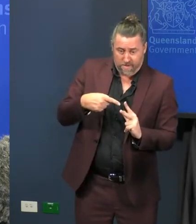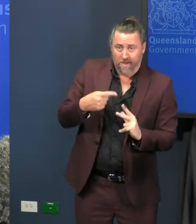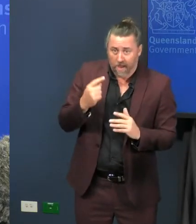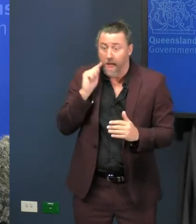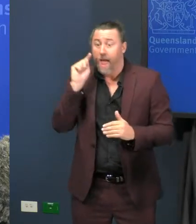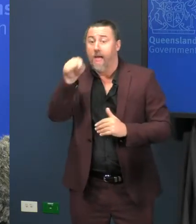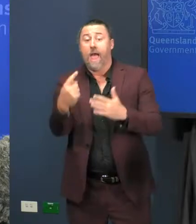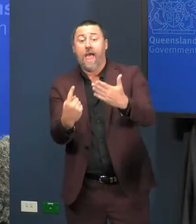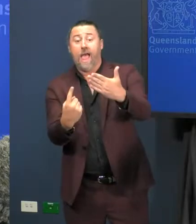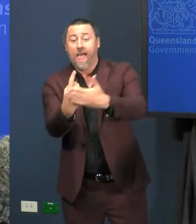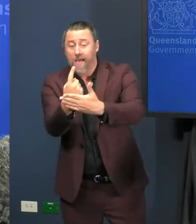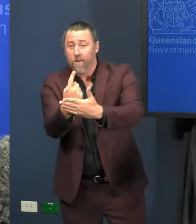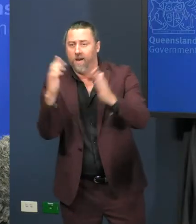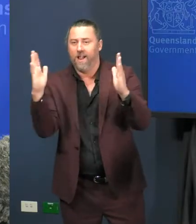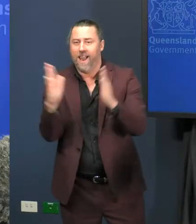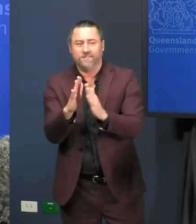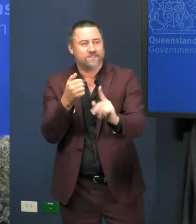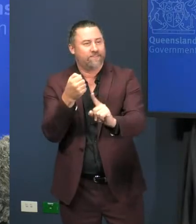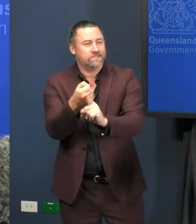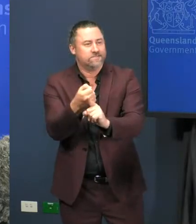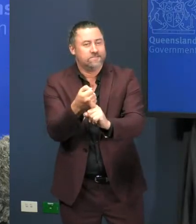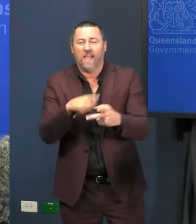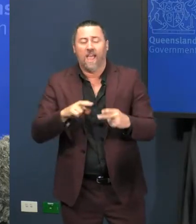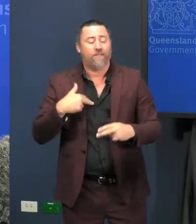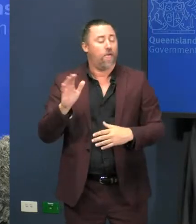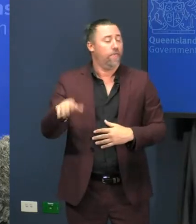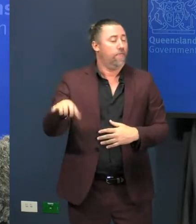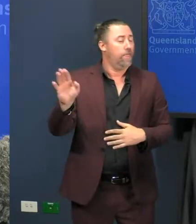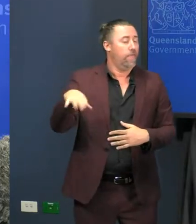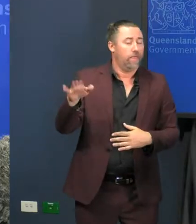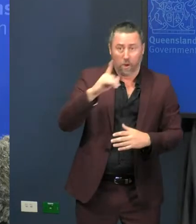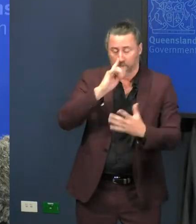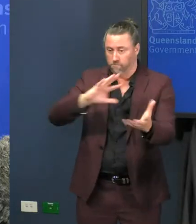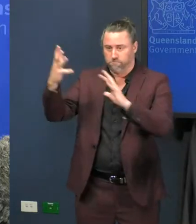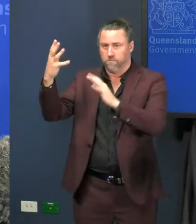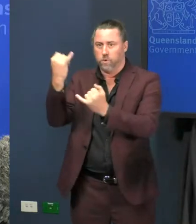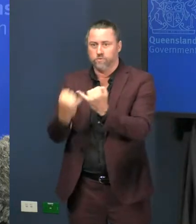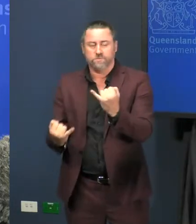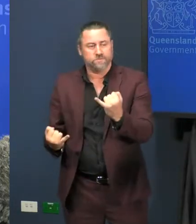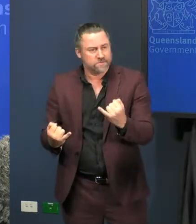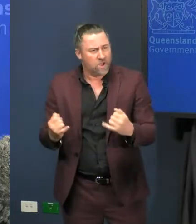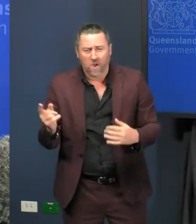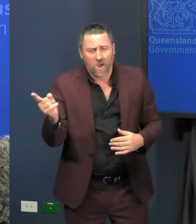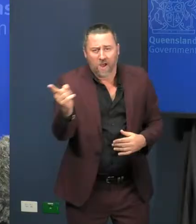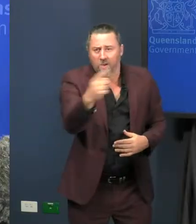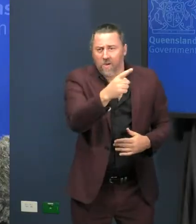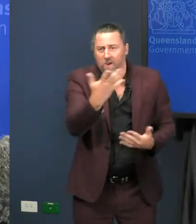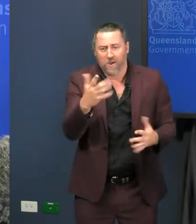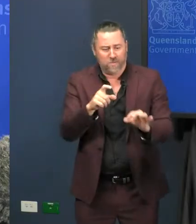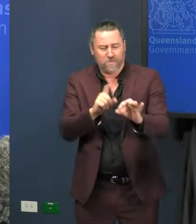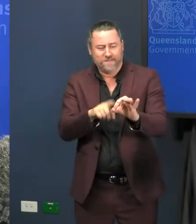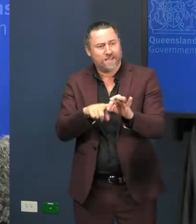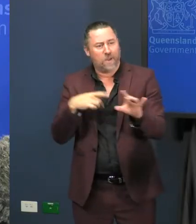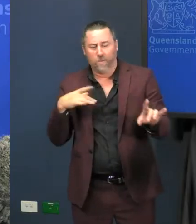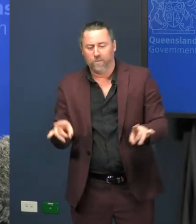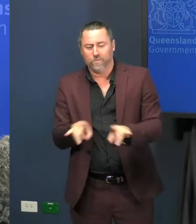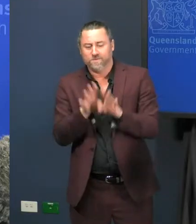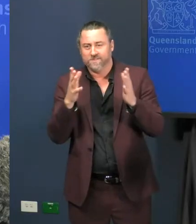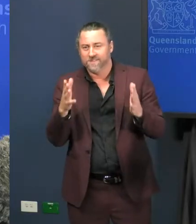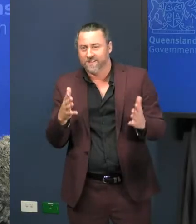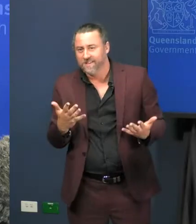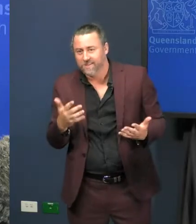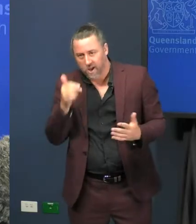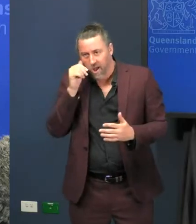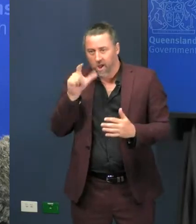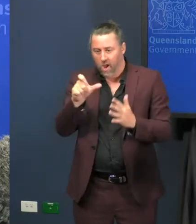if people do the same, I'm very confident that Queenslanders will be able to handle something like this. It's in three phases: coastal